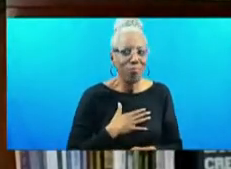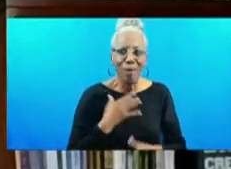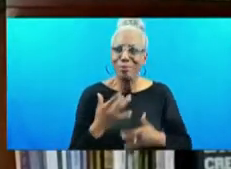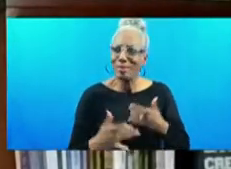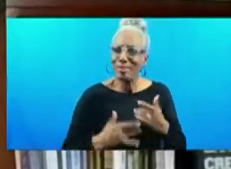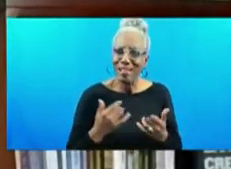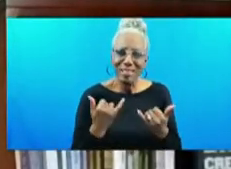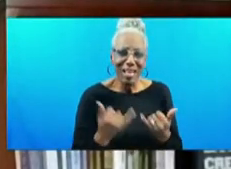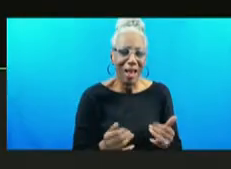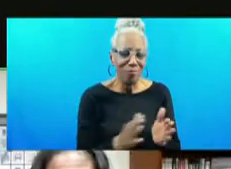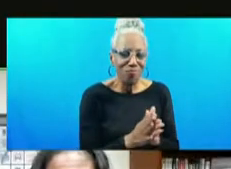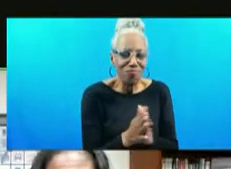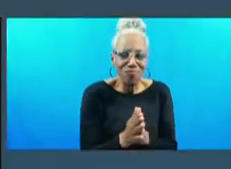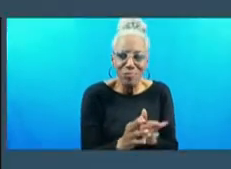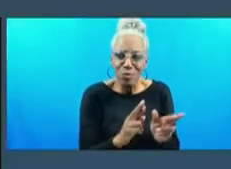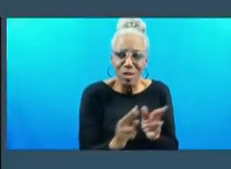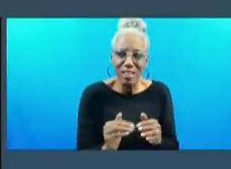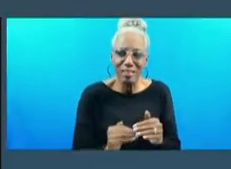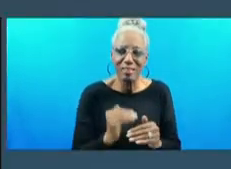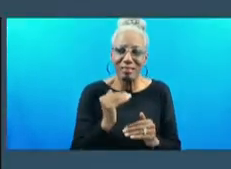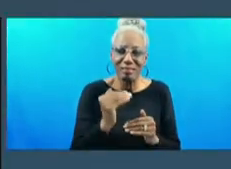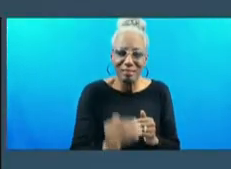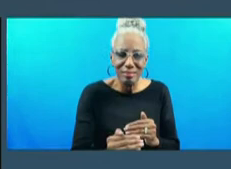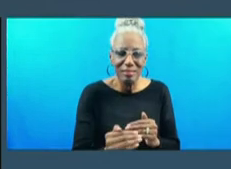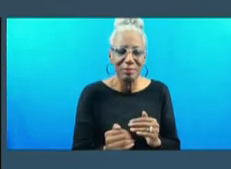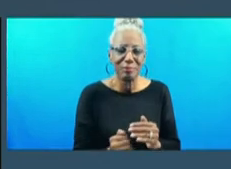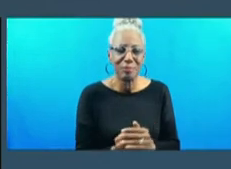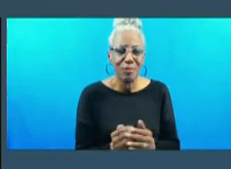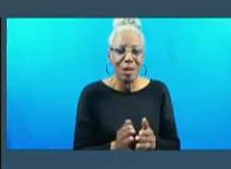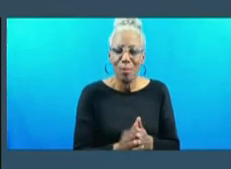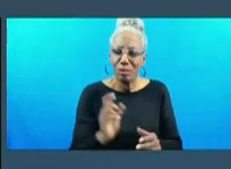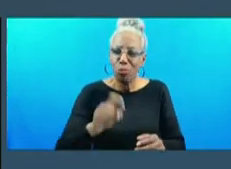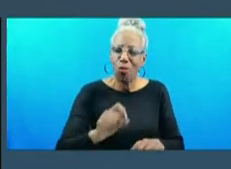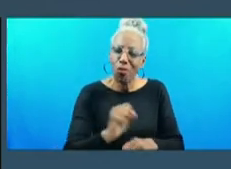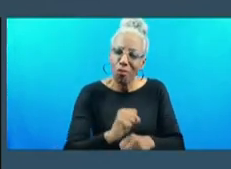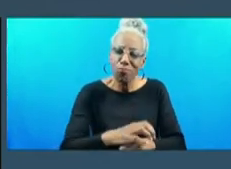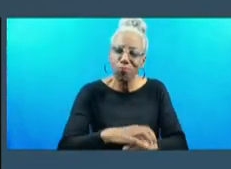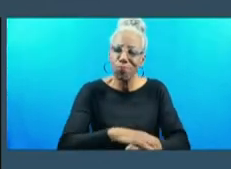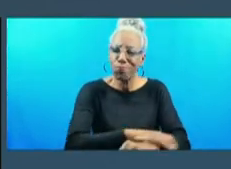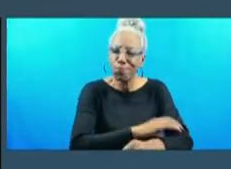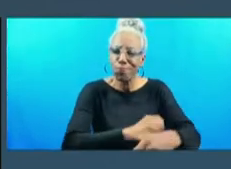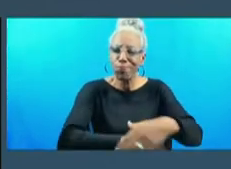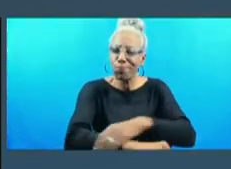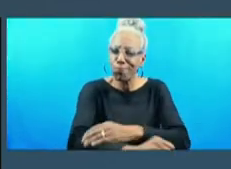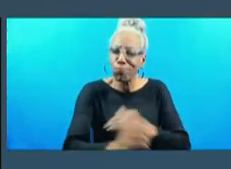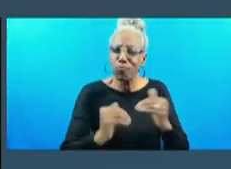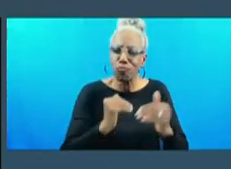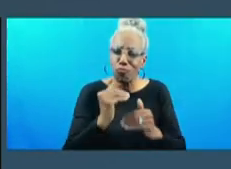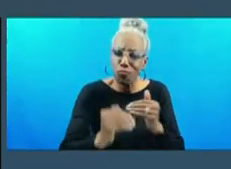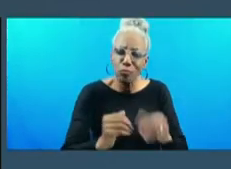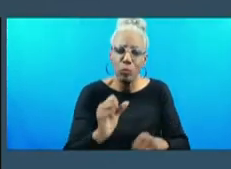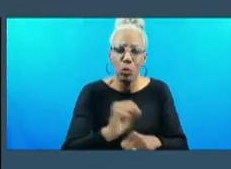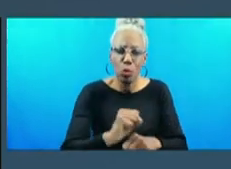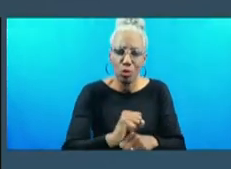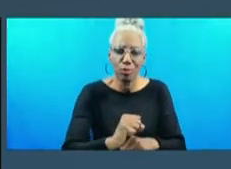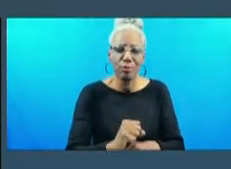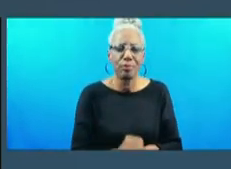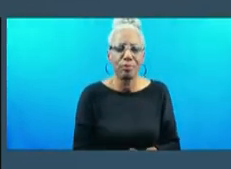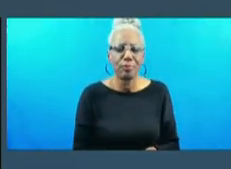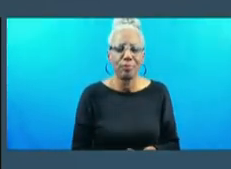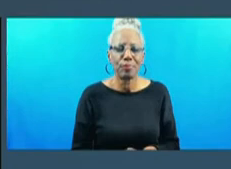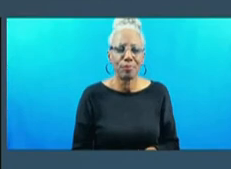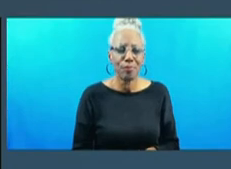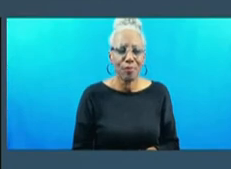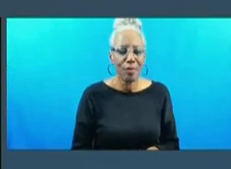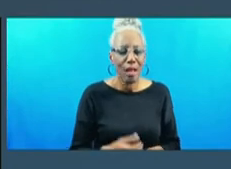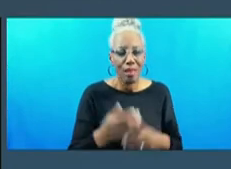we have a lot of work to do and we need to roll our sleeves up and we need to get it done. And I appreciate your partnership in it. Thank you so much, Monifa. I just want to